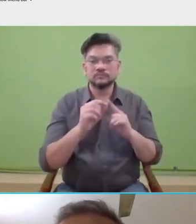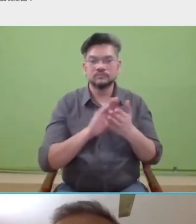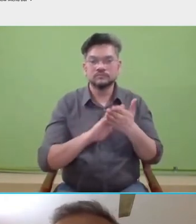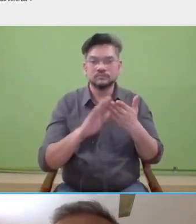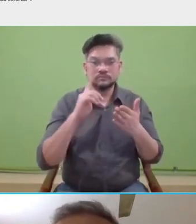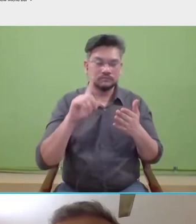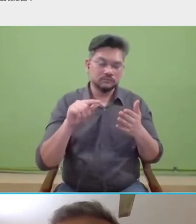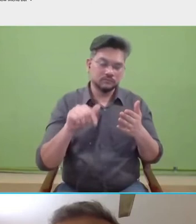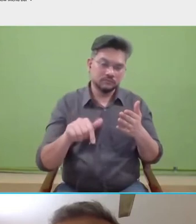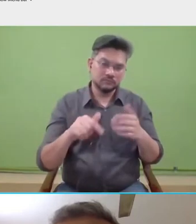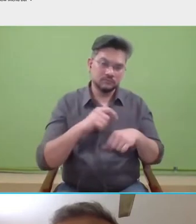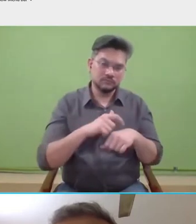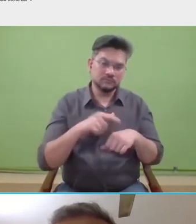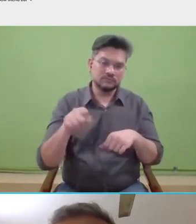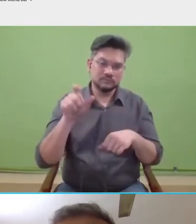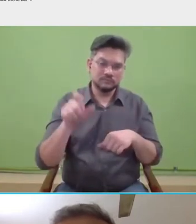ipsl